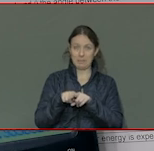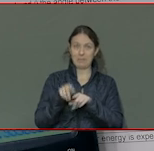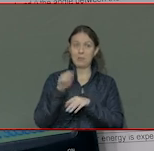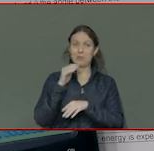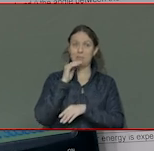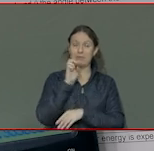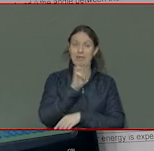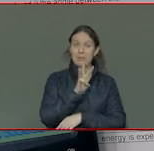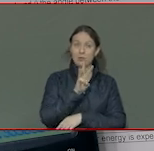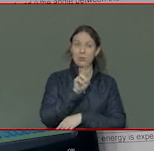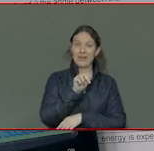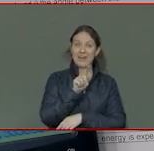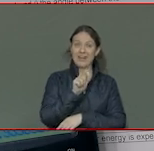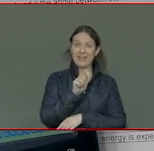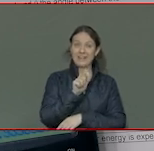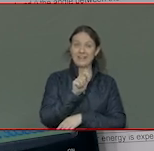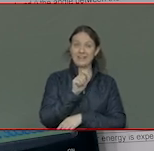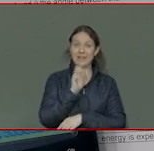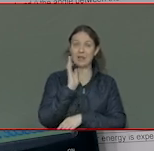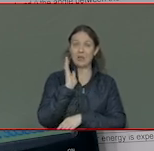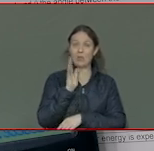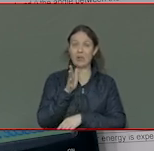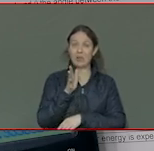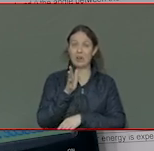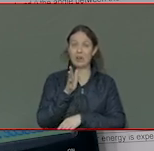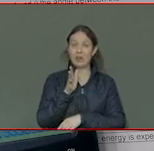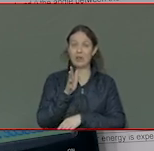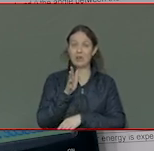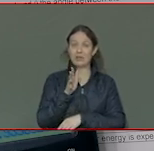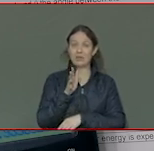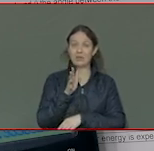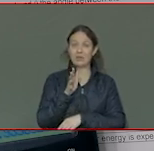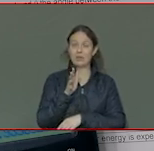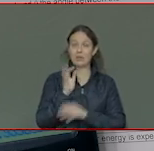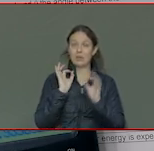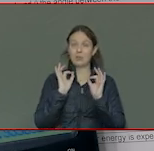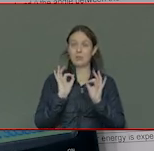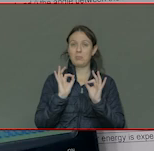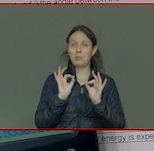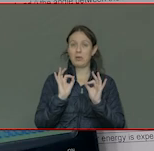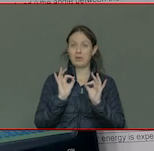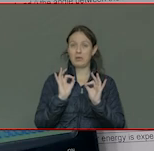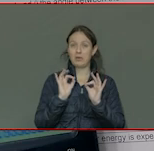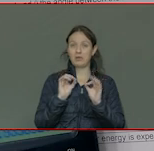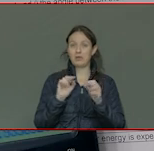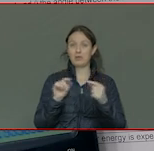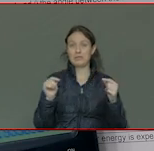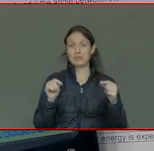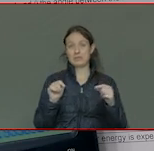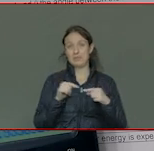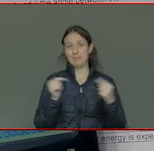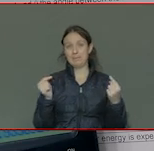that W net is directly proportional to F net.